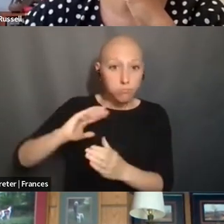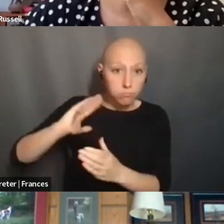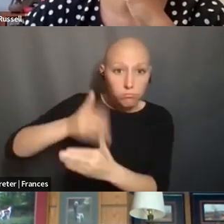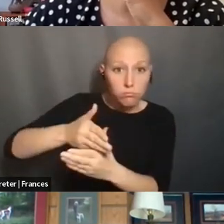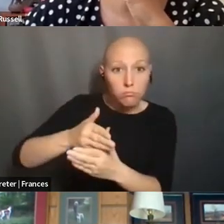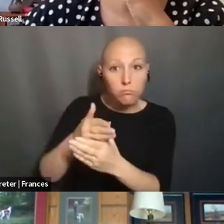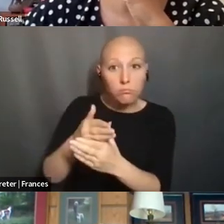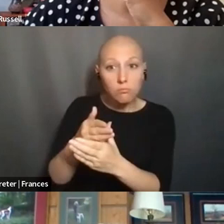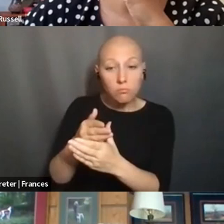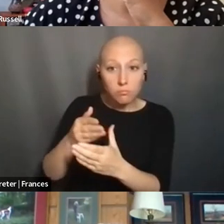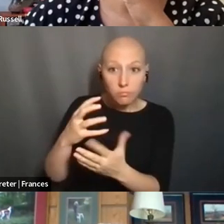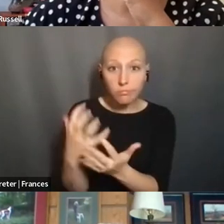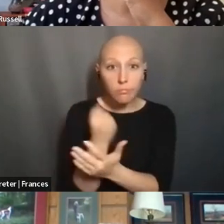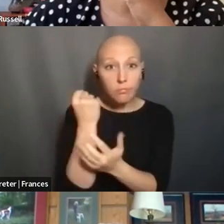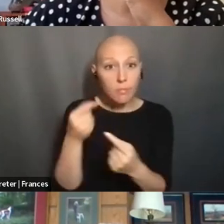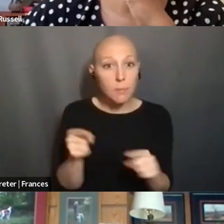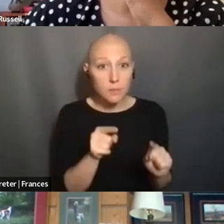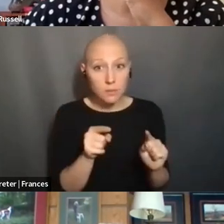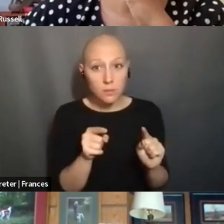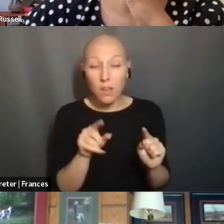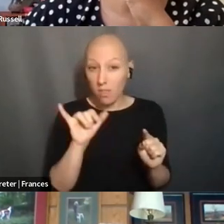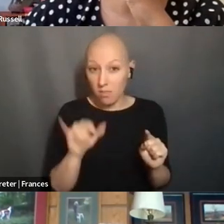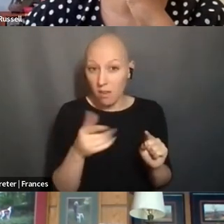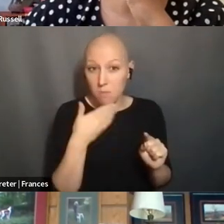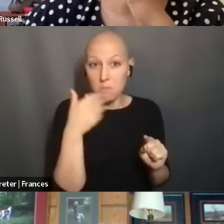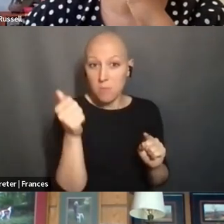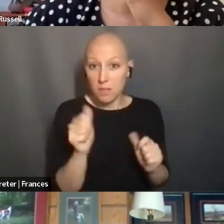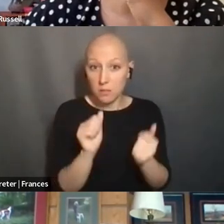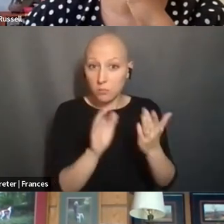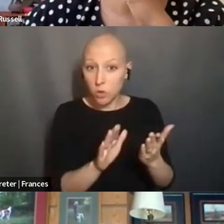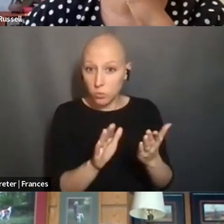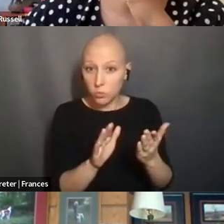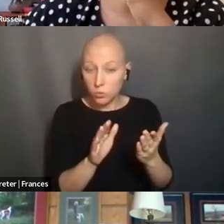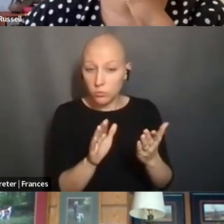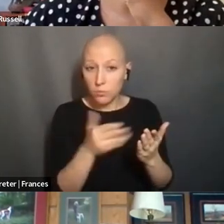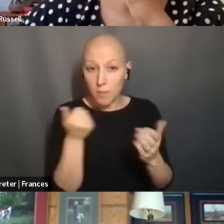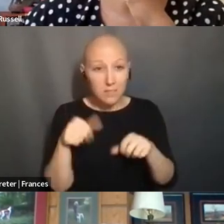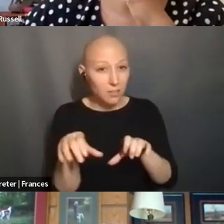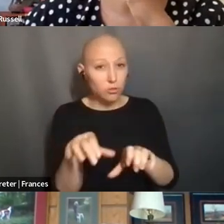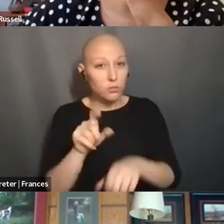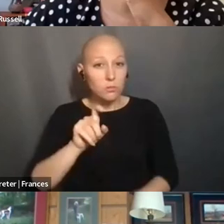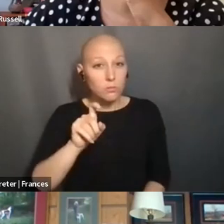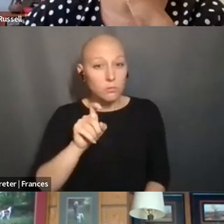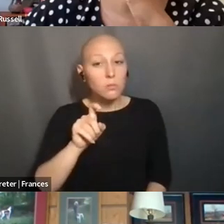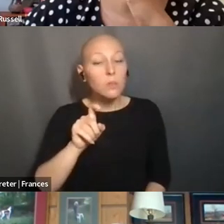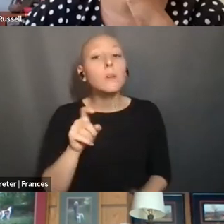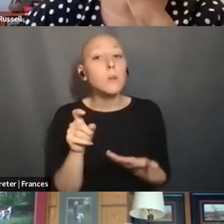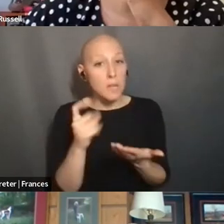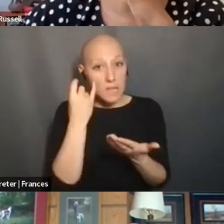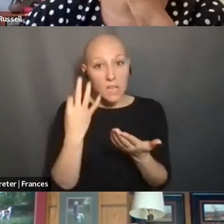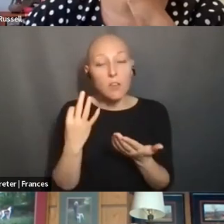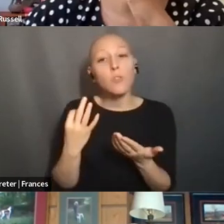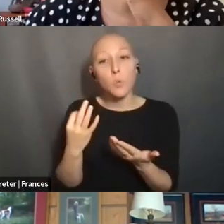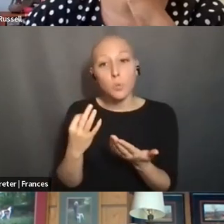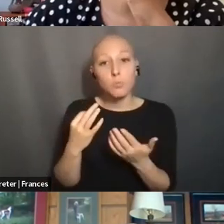the best course of action. In other words, you know, to be a previvor of